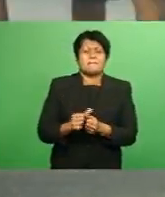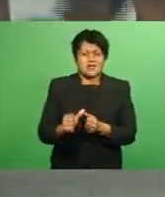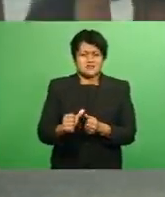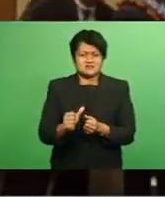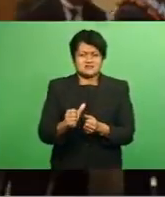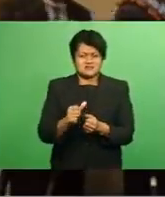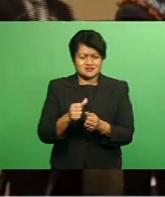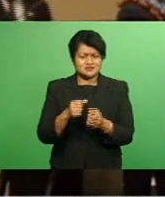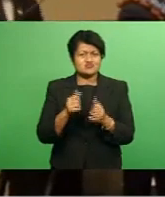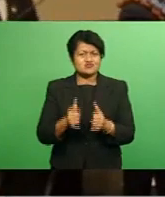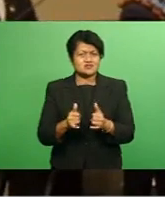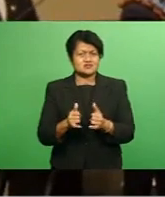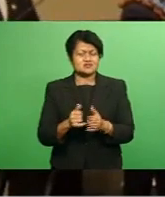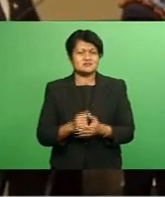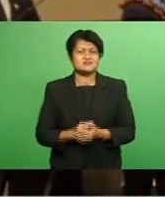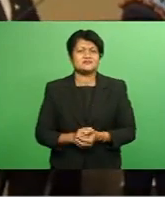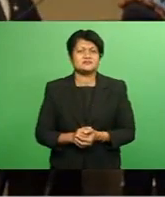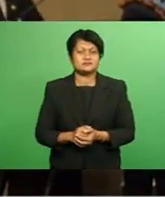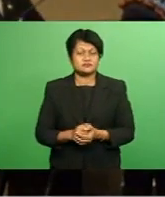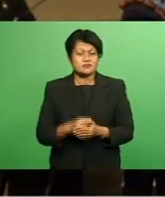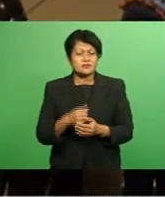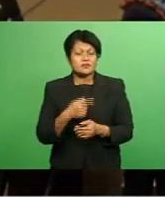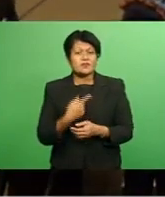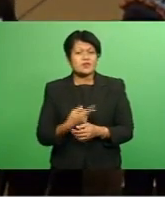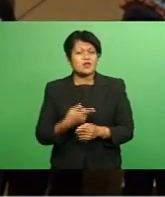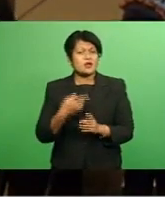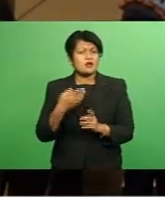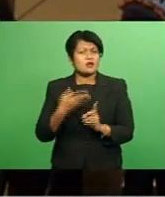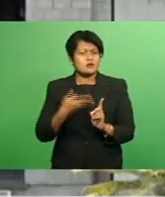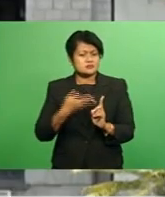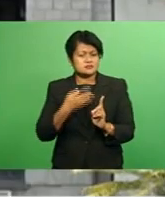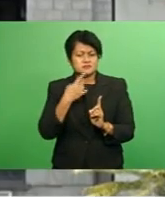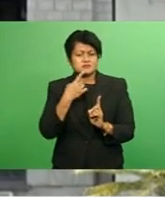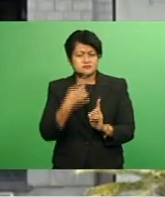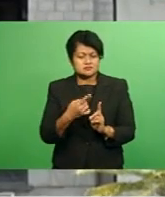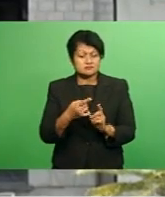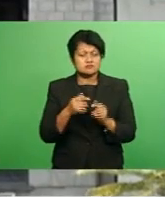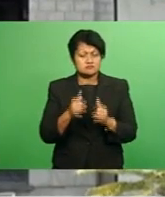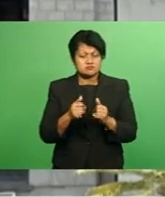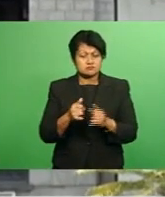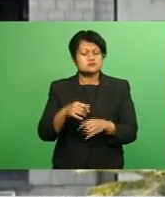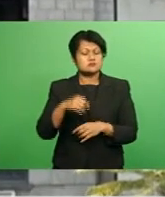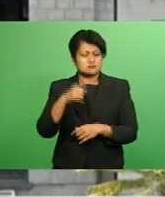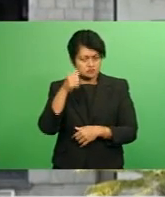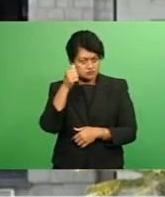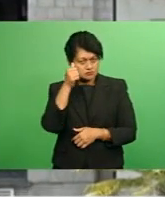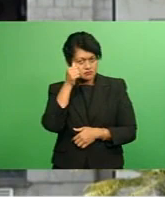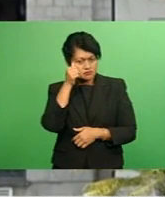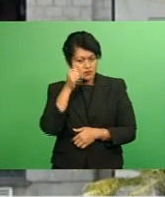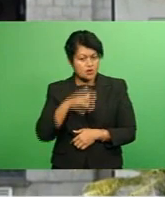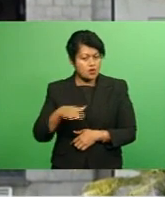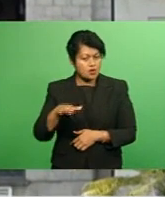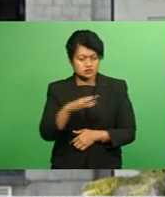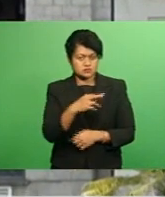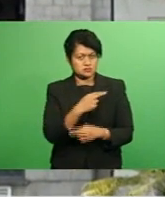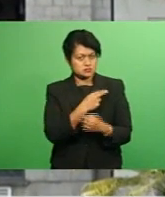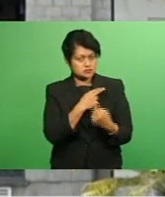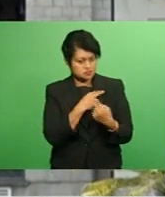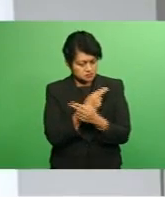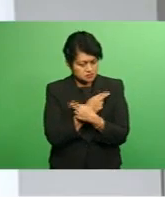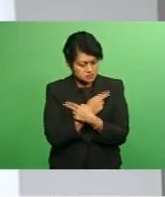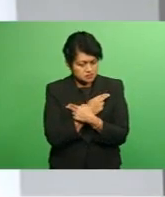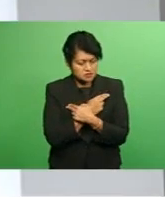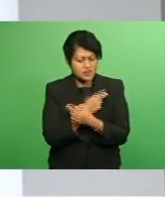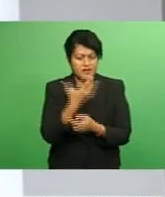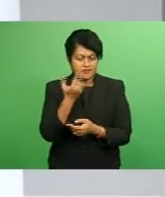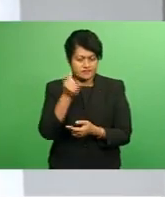proceedings. Acting Chief Justice Kamal Kumar says the judiciary is mindful that everyone, irrespective of their status, has a right